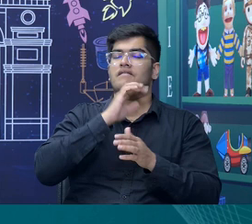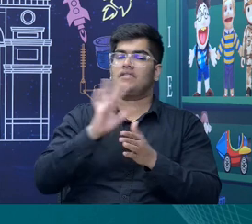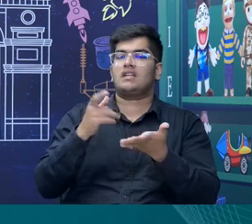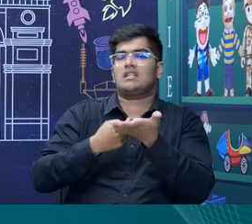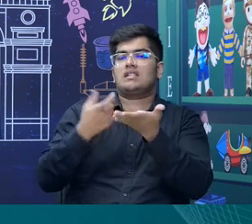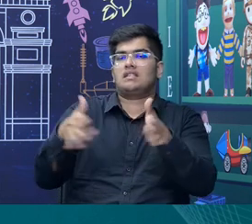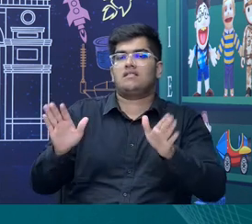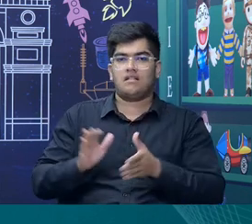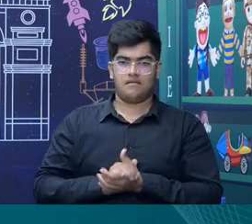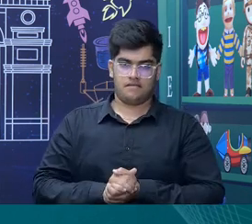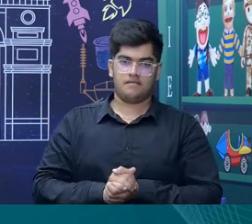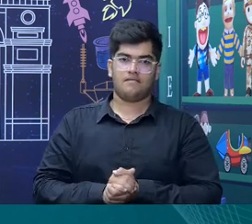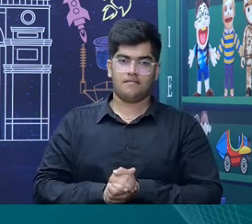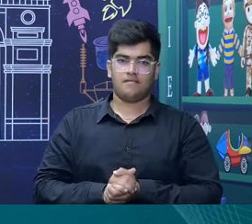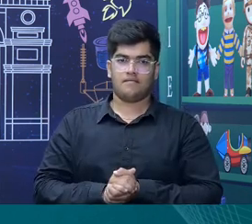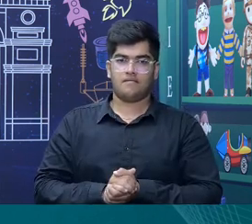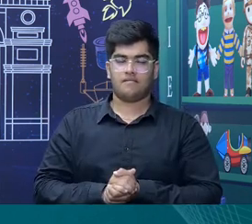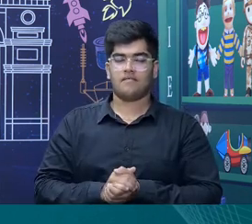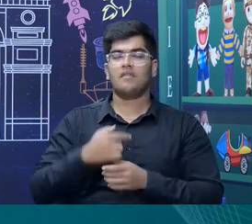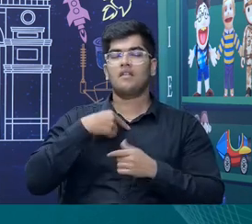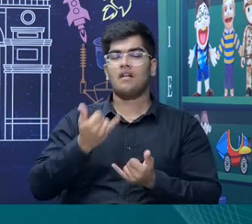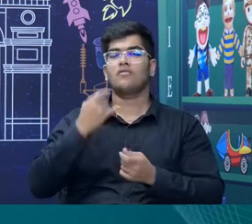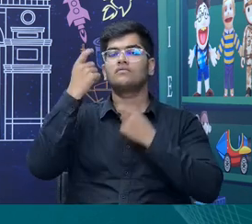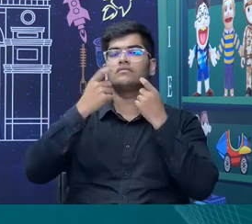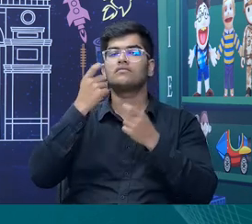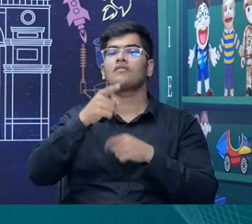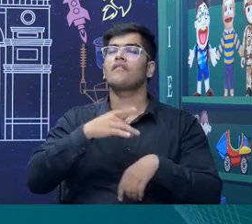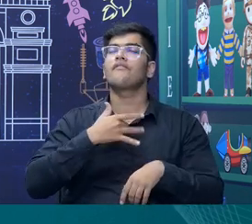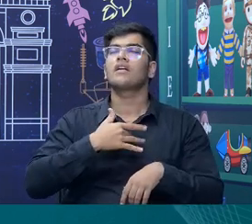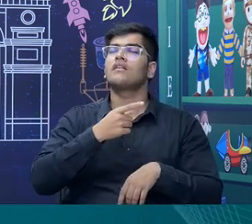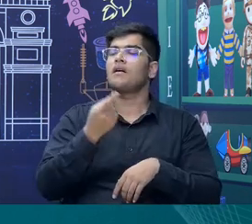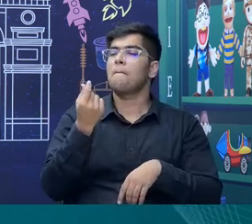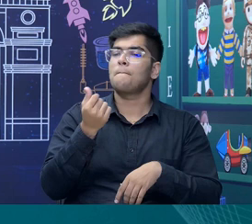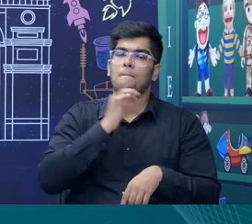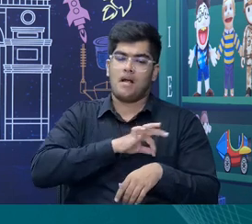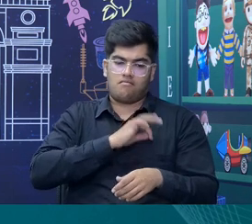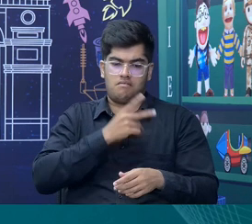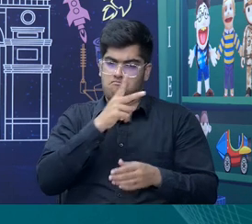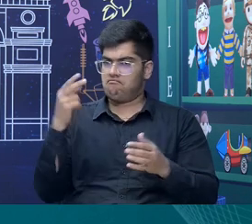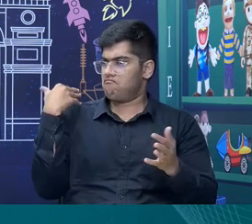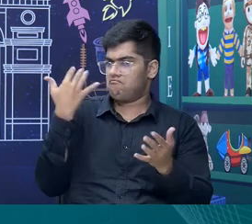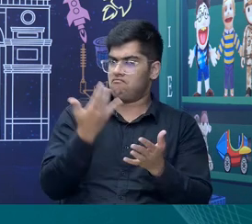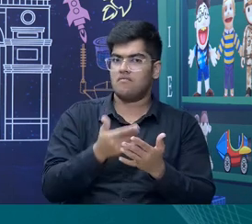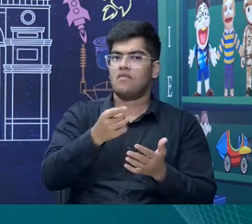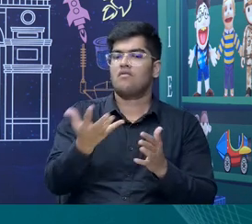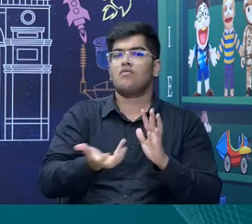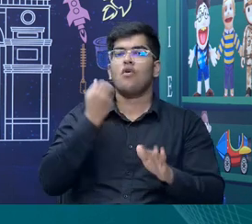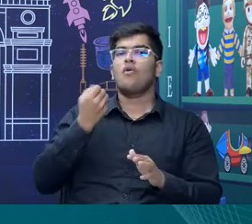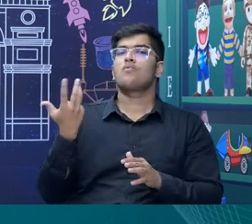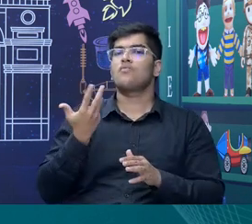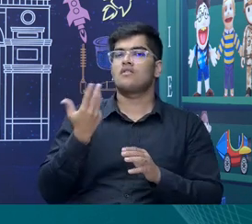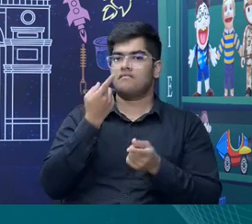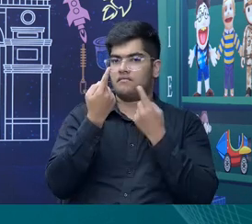now what he will be thinking about the amounts that he should get from The Firm that is see this